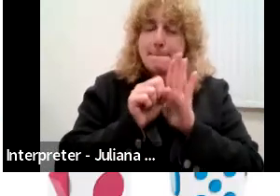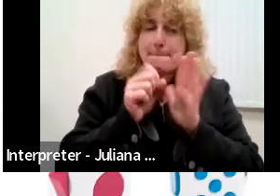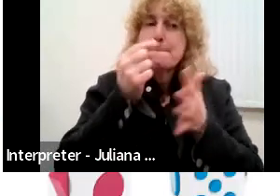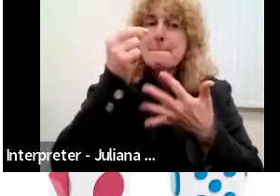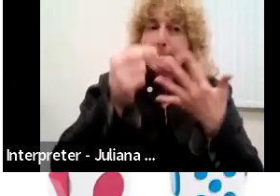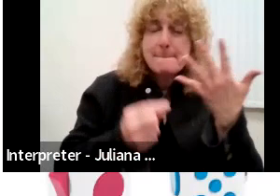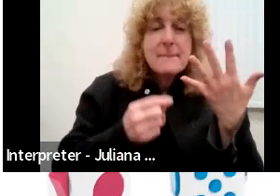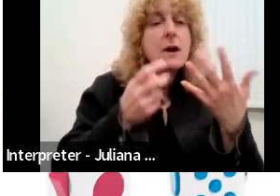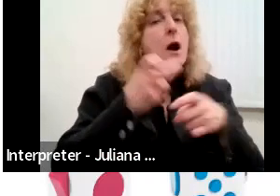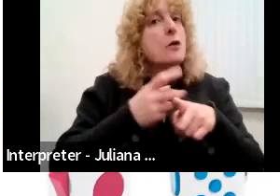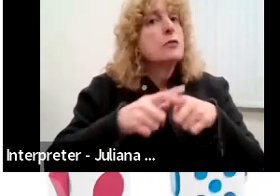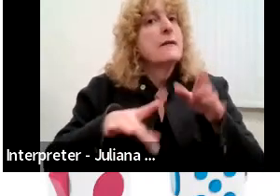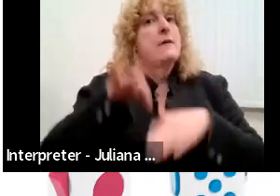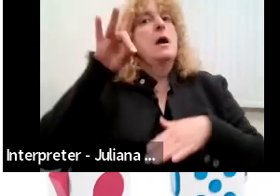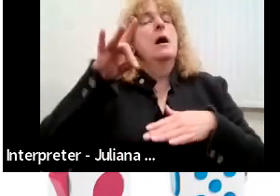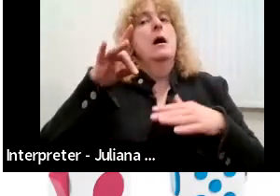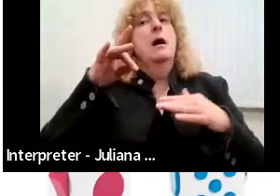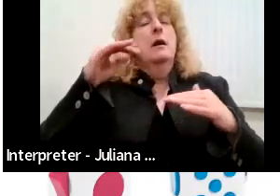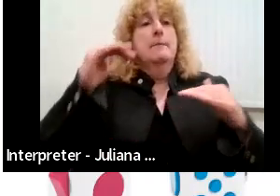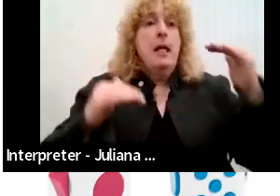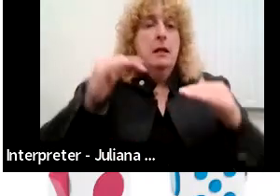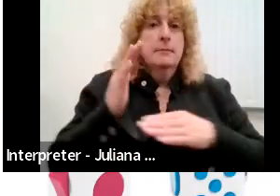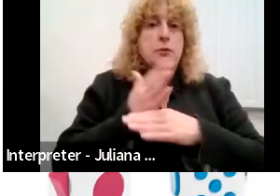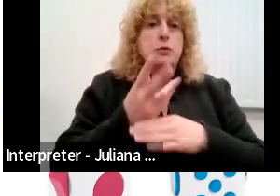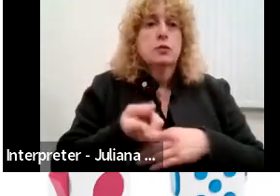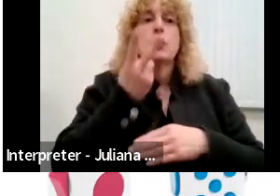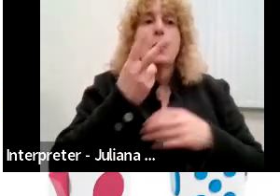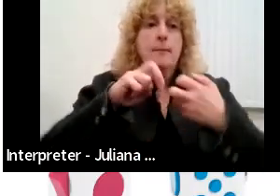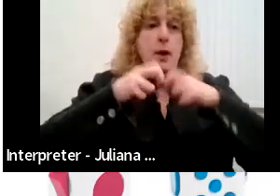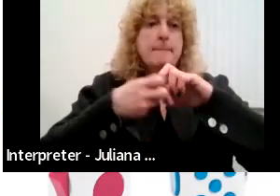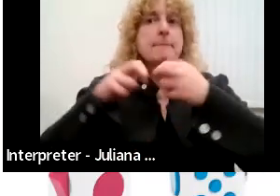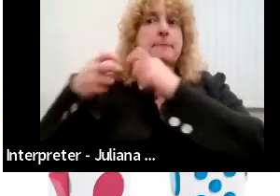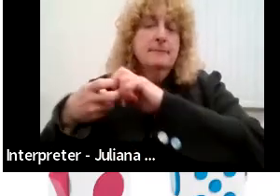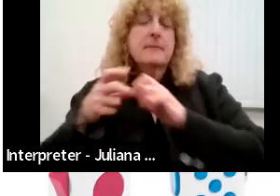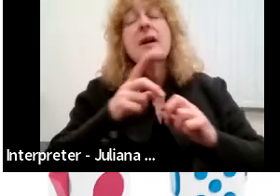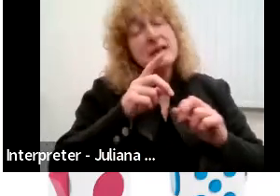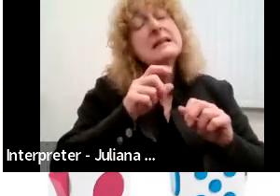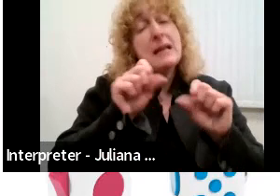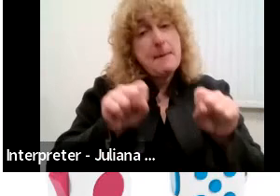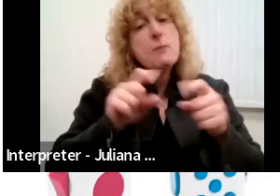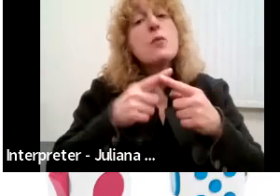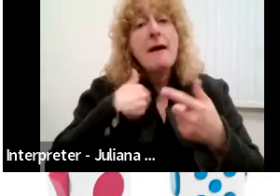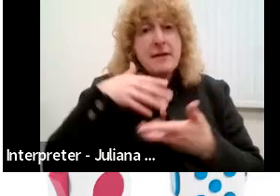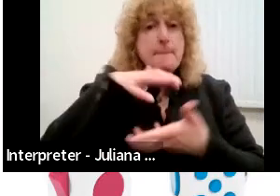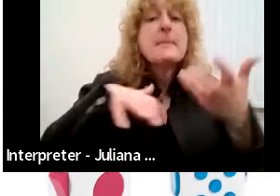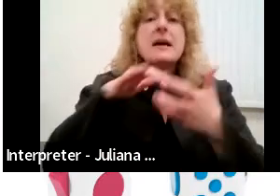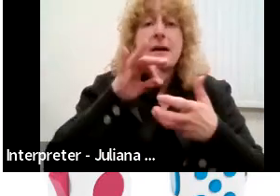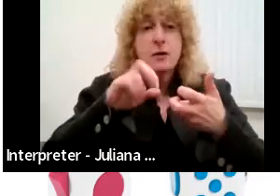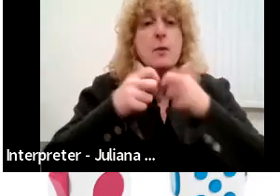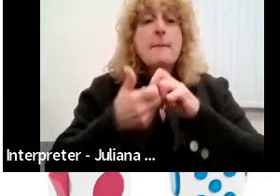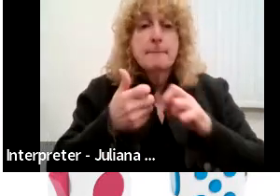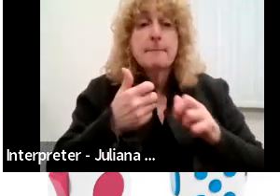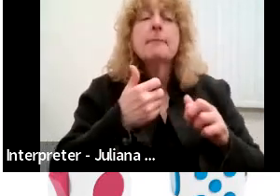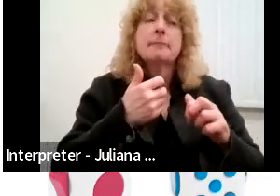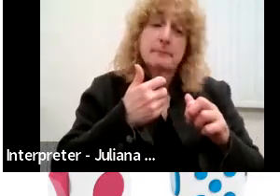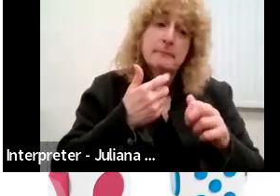even level between the two problems. Yes. Really, it's possible to have a mix, and it's Mhm. and again, it can be